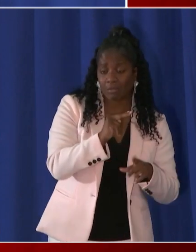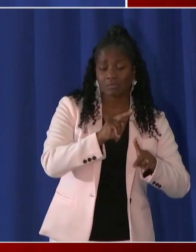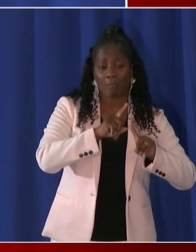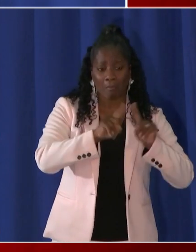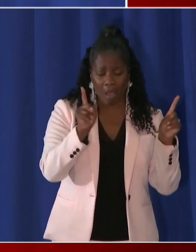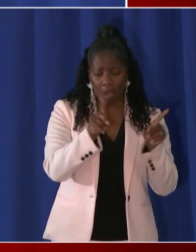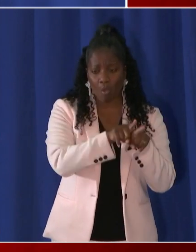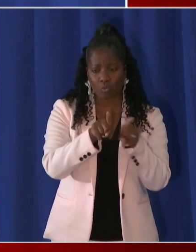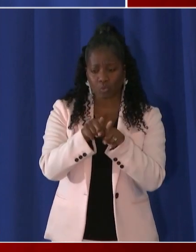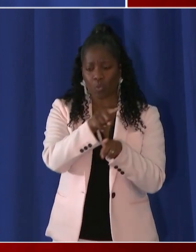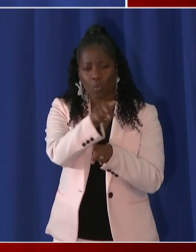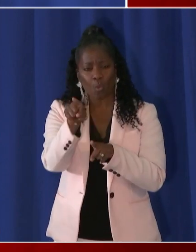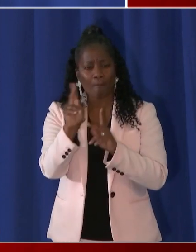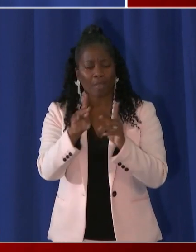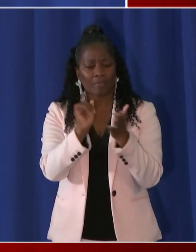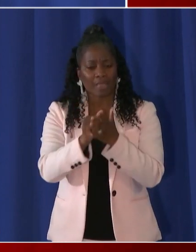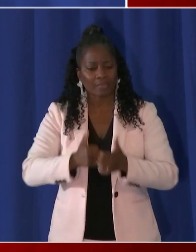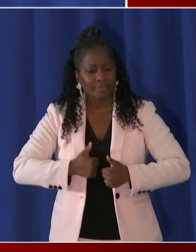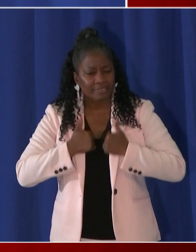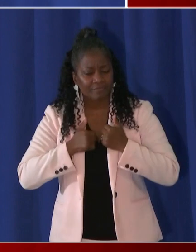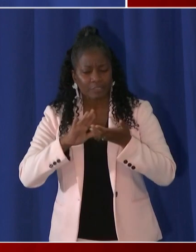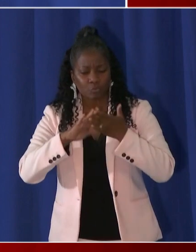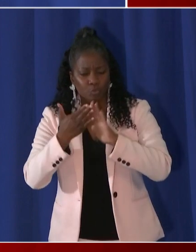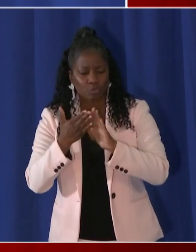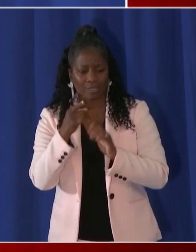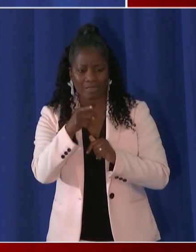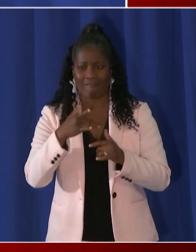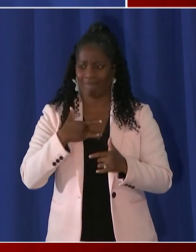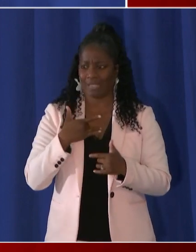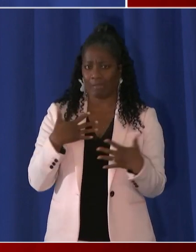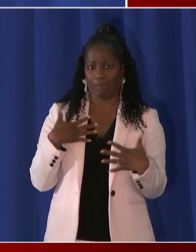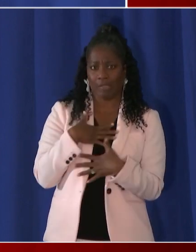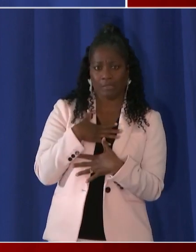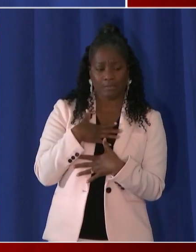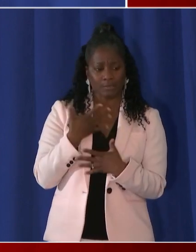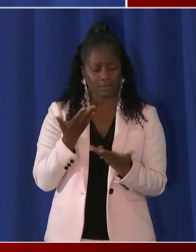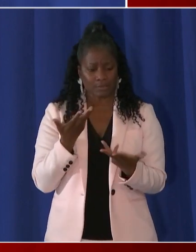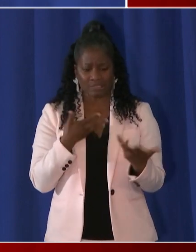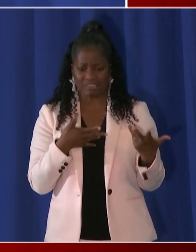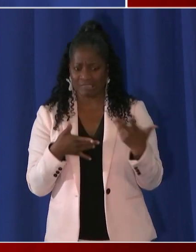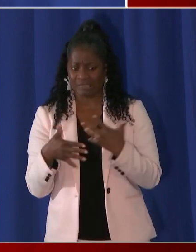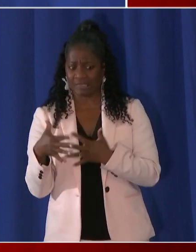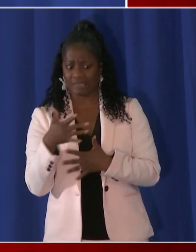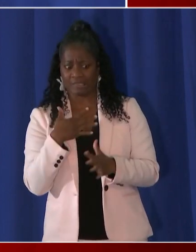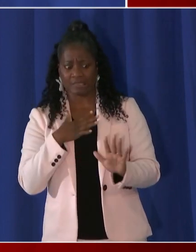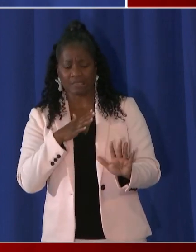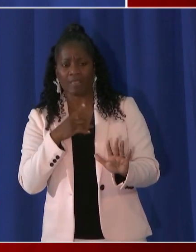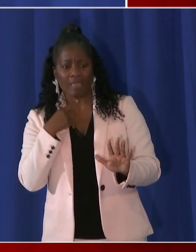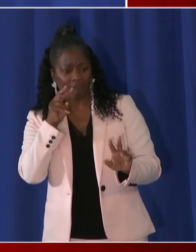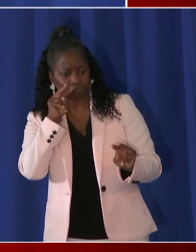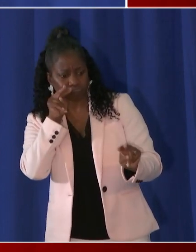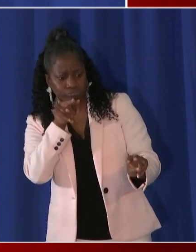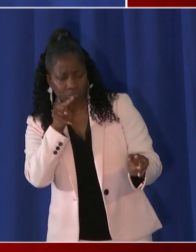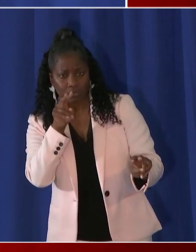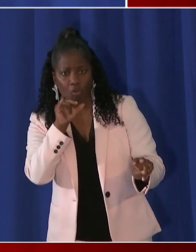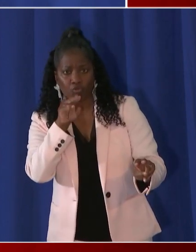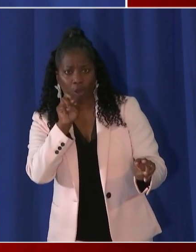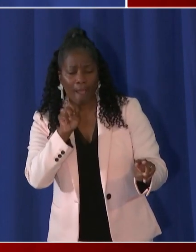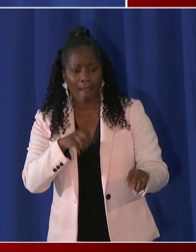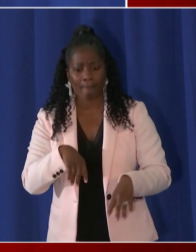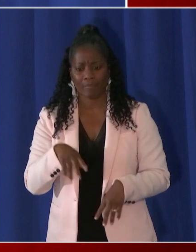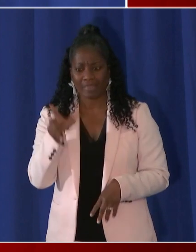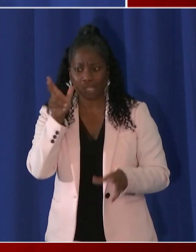they're also people who live in communities where they're fearful or where they've witnessed crime, where they